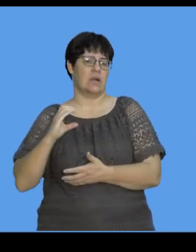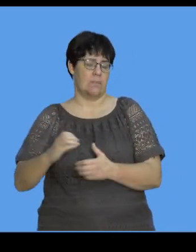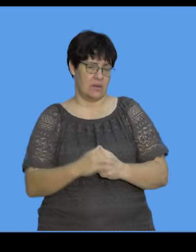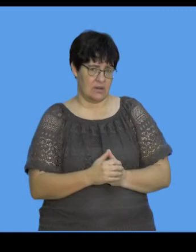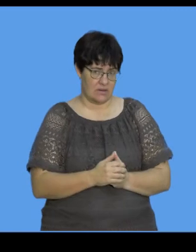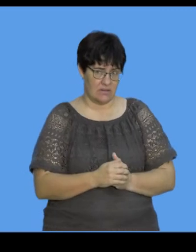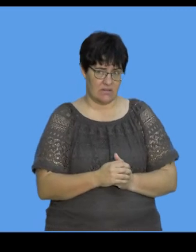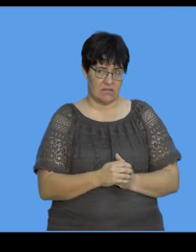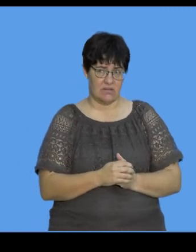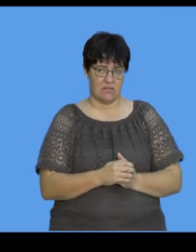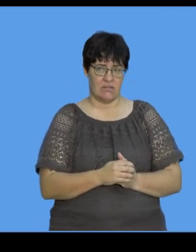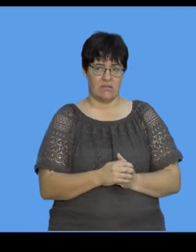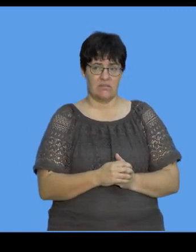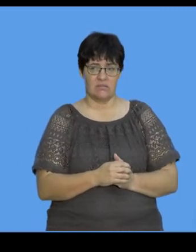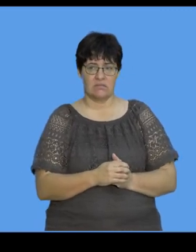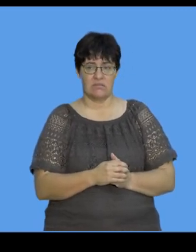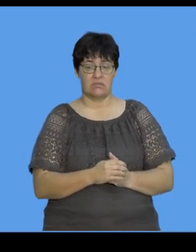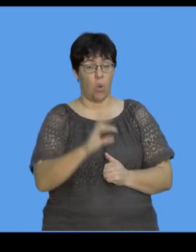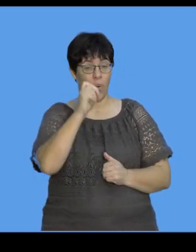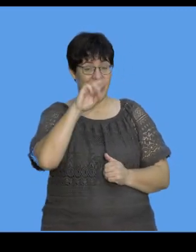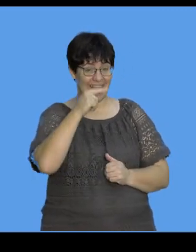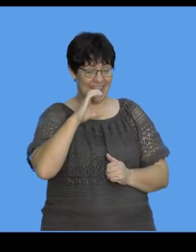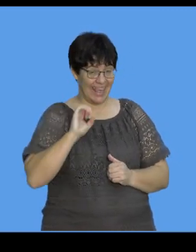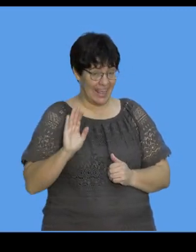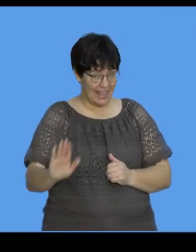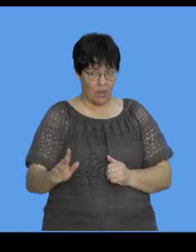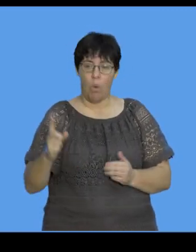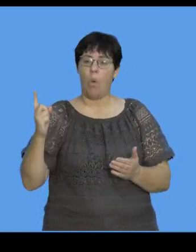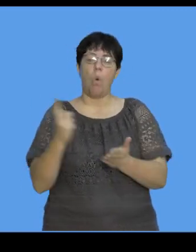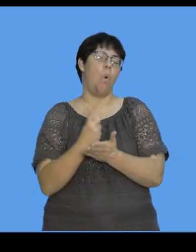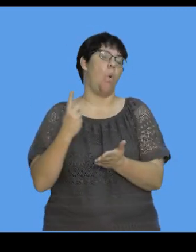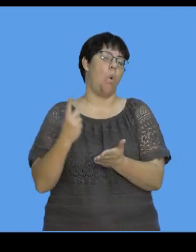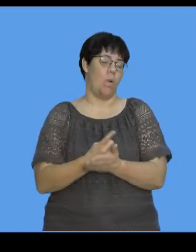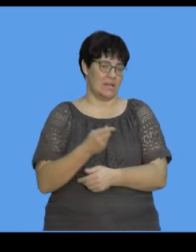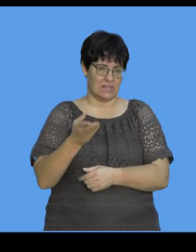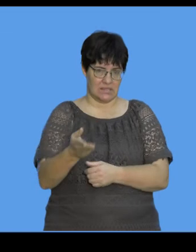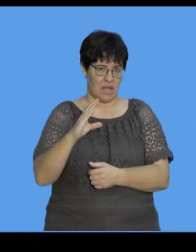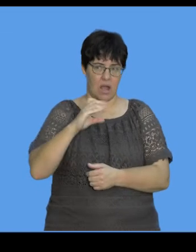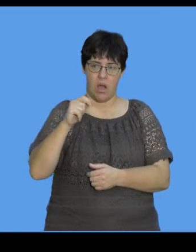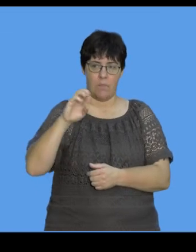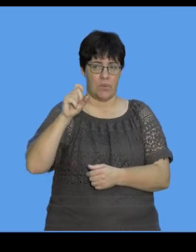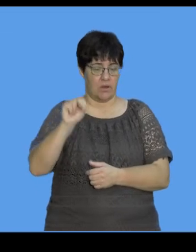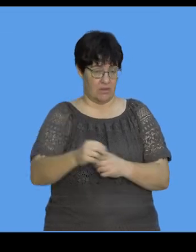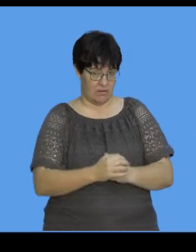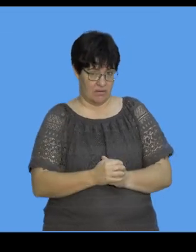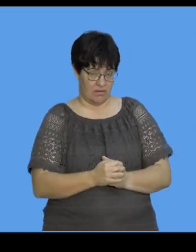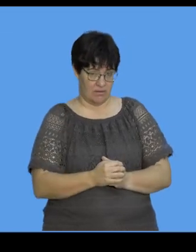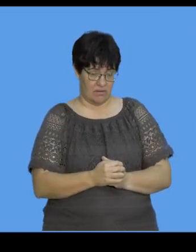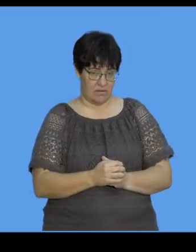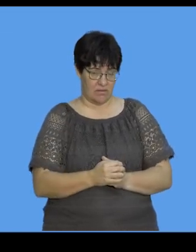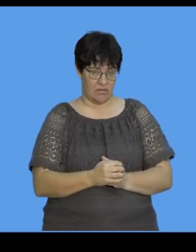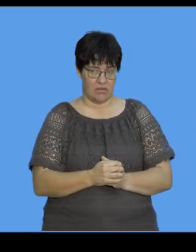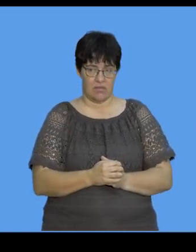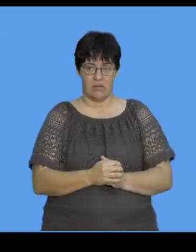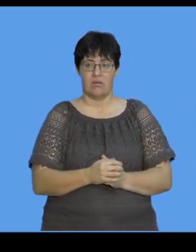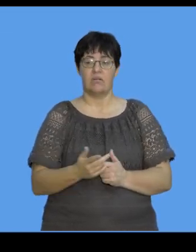right, organic compounds always, right, have carbon. Right, that's what they